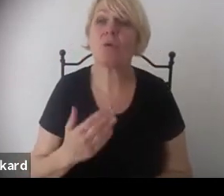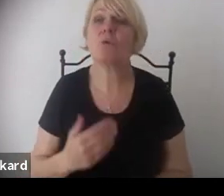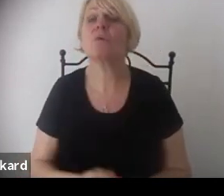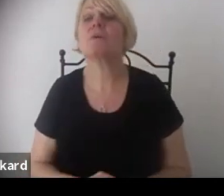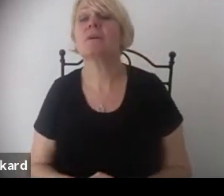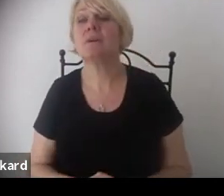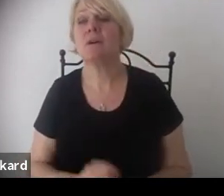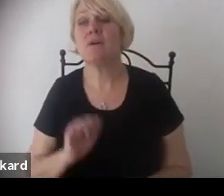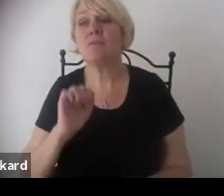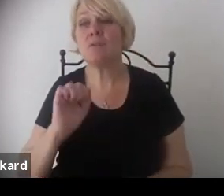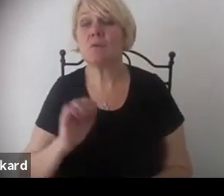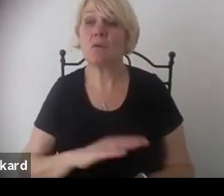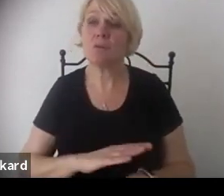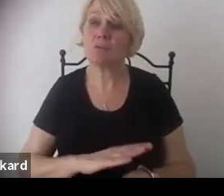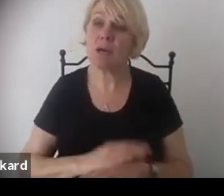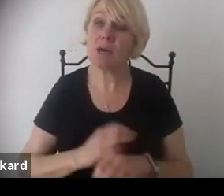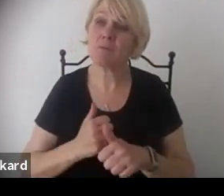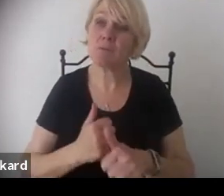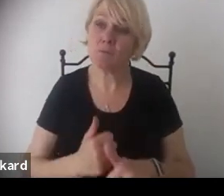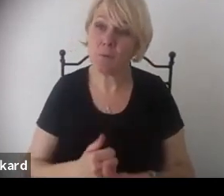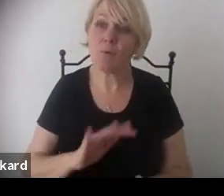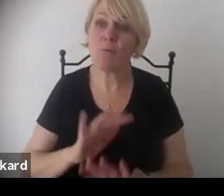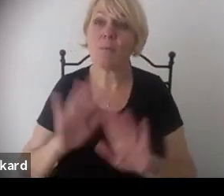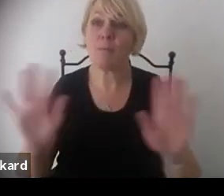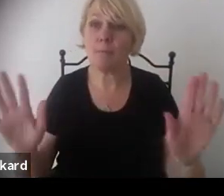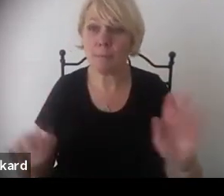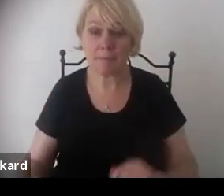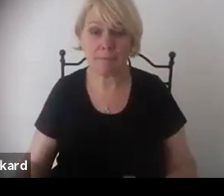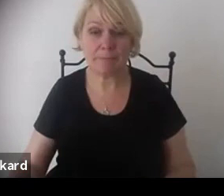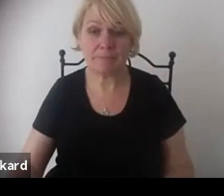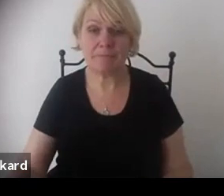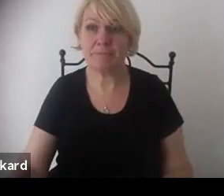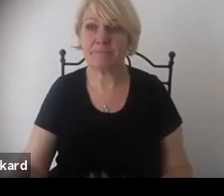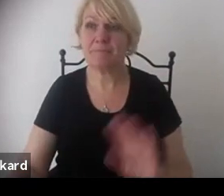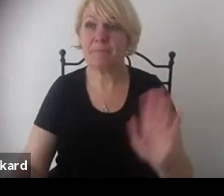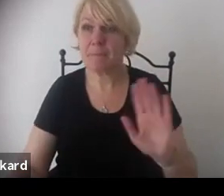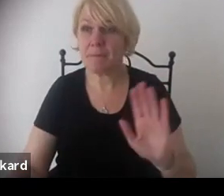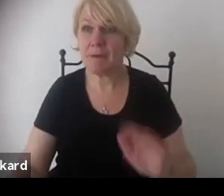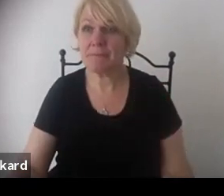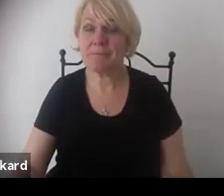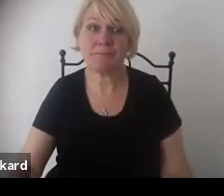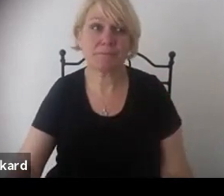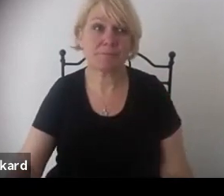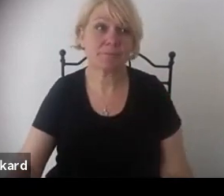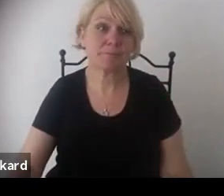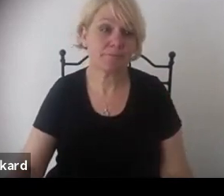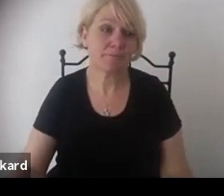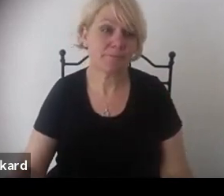will end the meeting. Thank you. Take care. Take care, everyone. Bye.